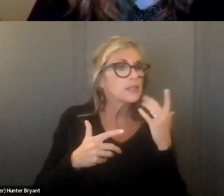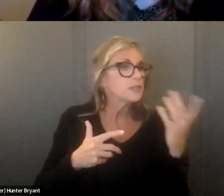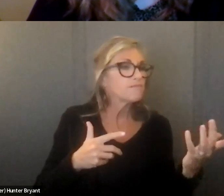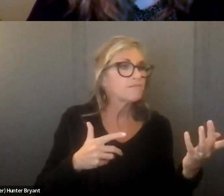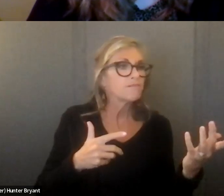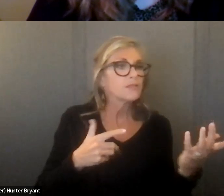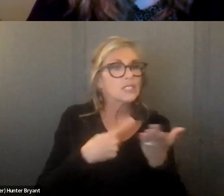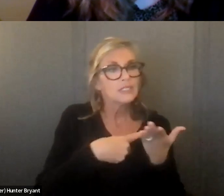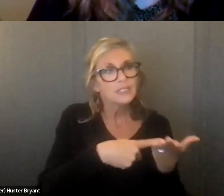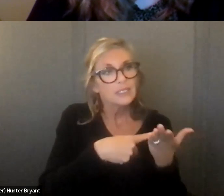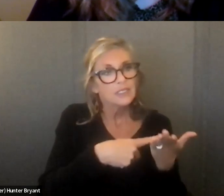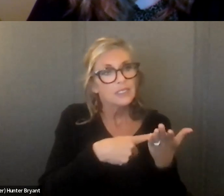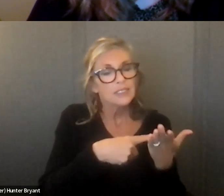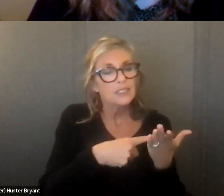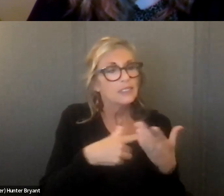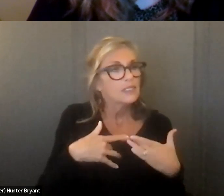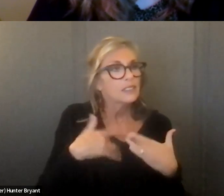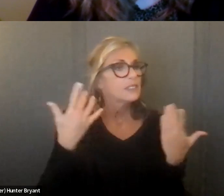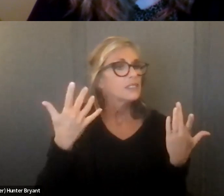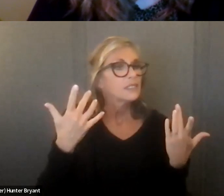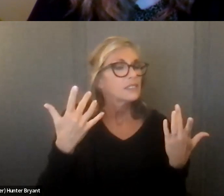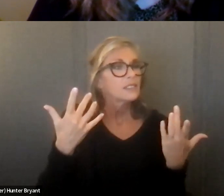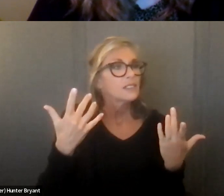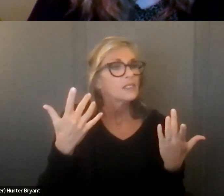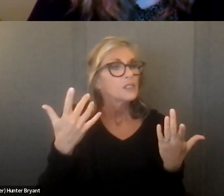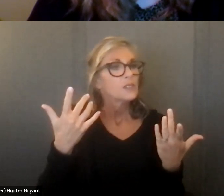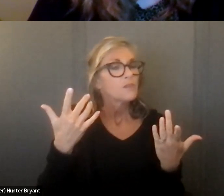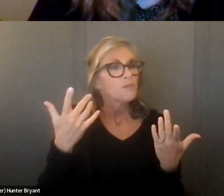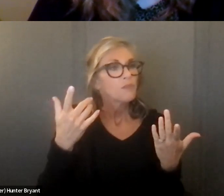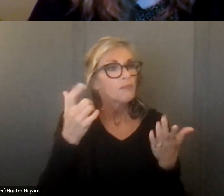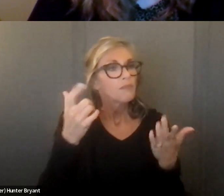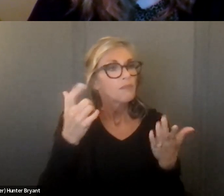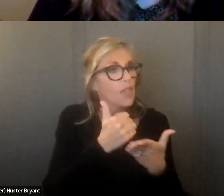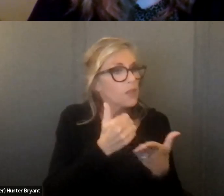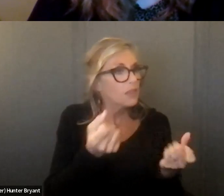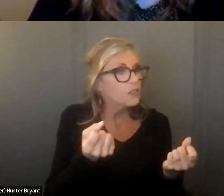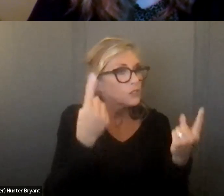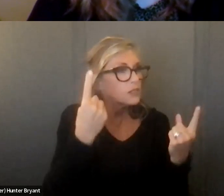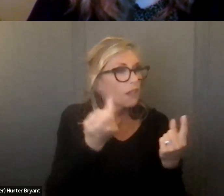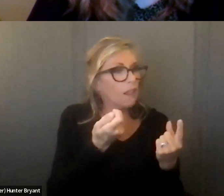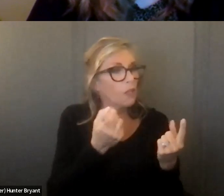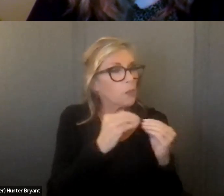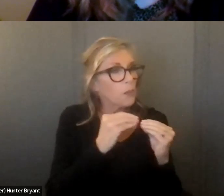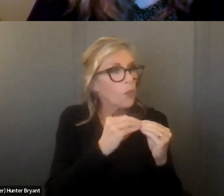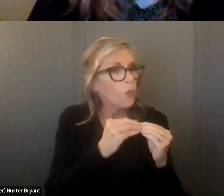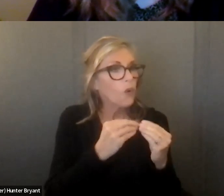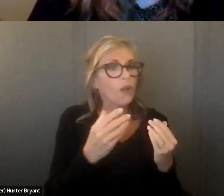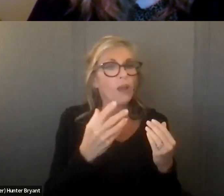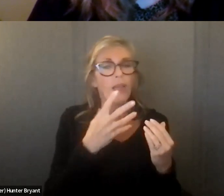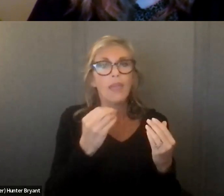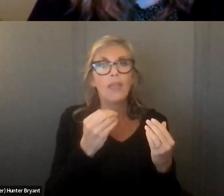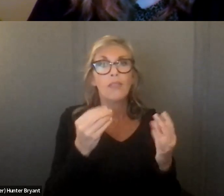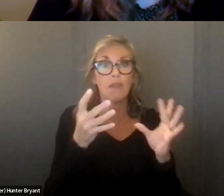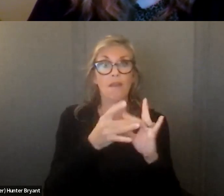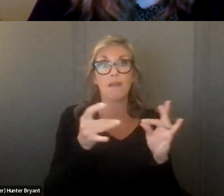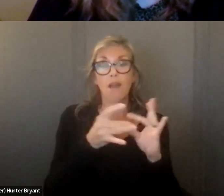just discuss and look at, you know, what's going on, talk to them, you know. And then also there are a lot of the comment section, I think now, from